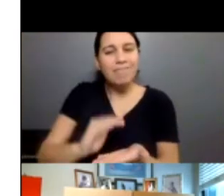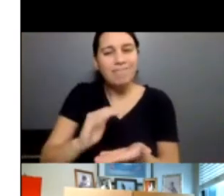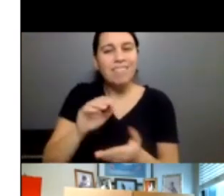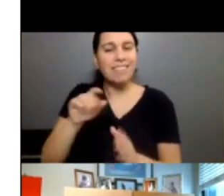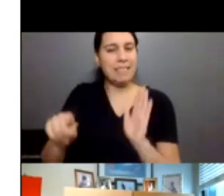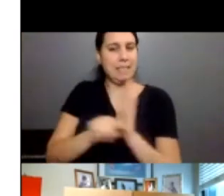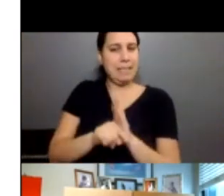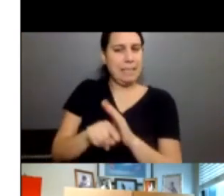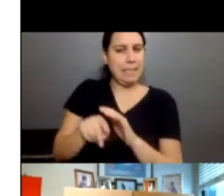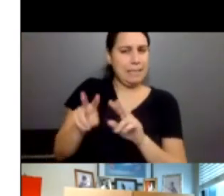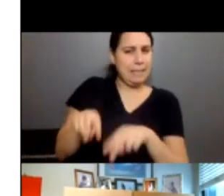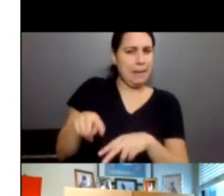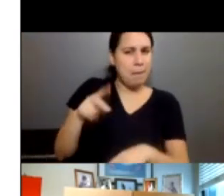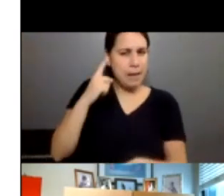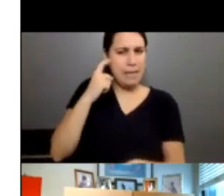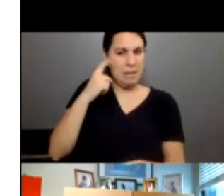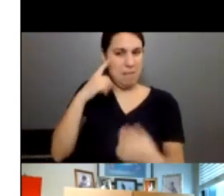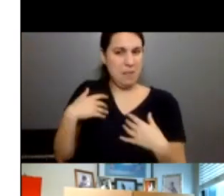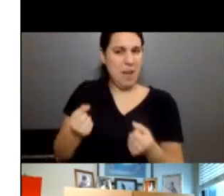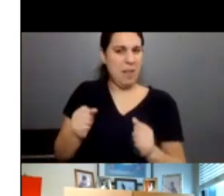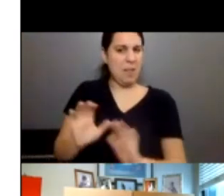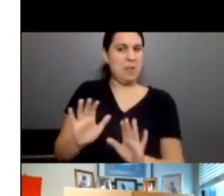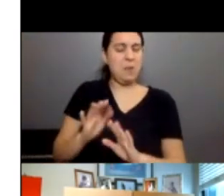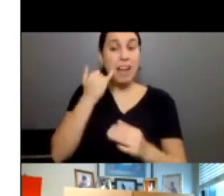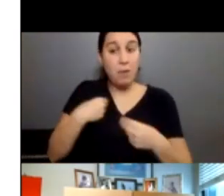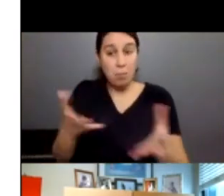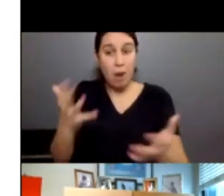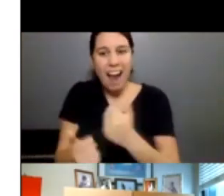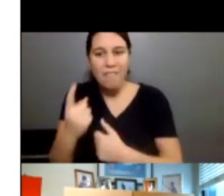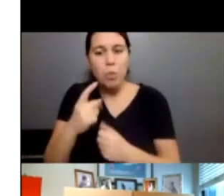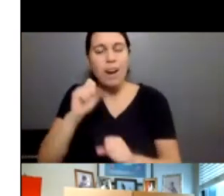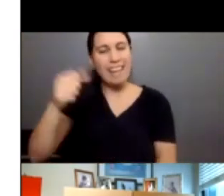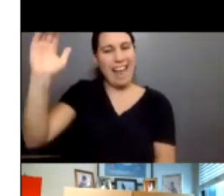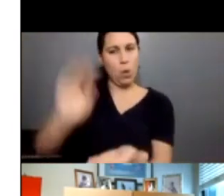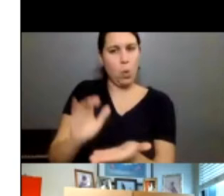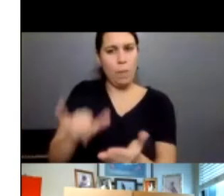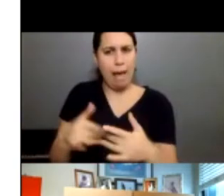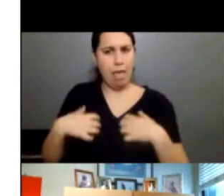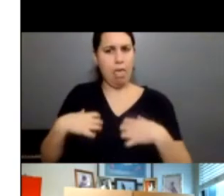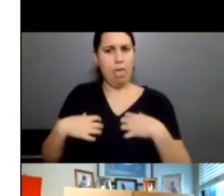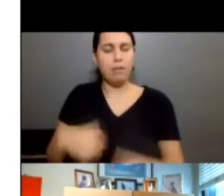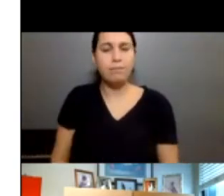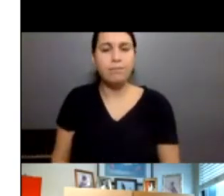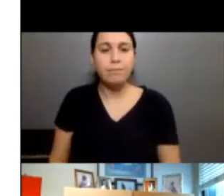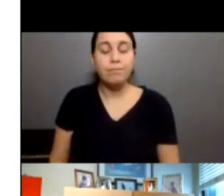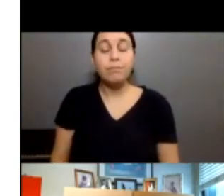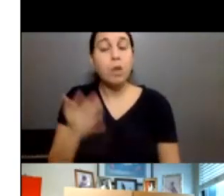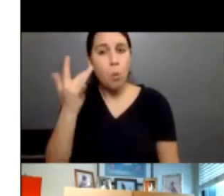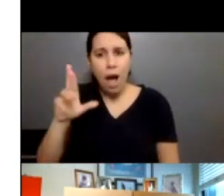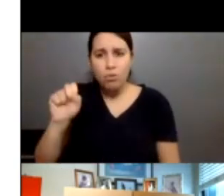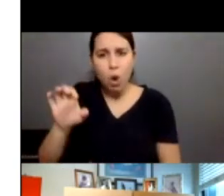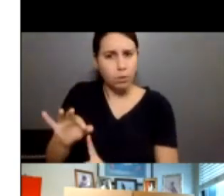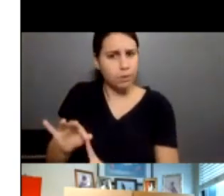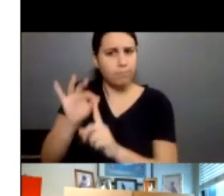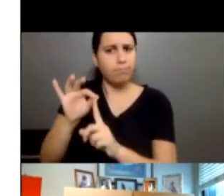people feel about getting mental health care. Another thing that makes Rose different from the other types of mental